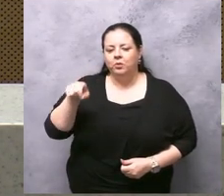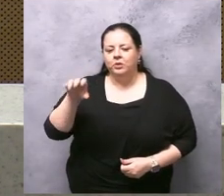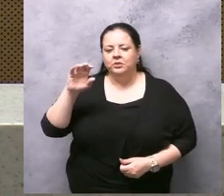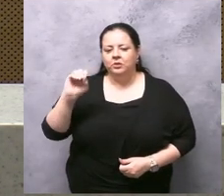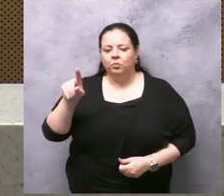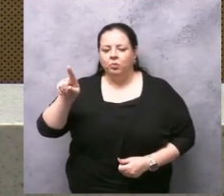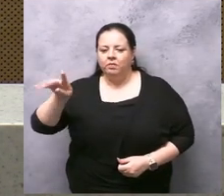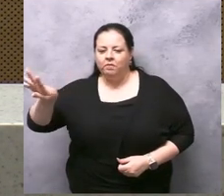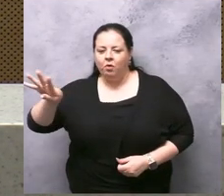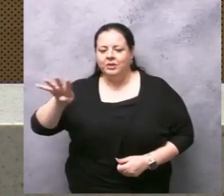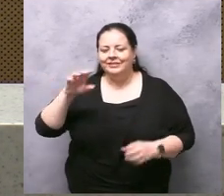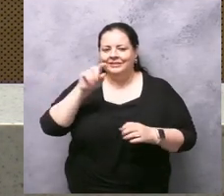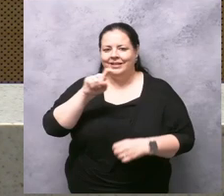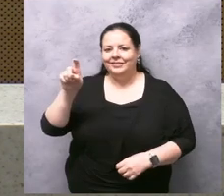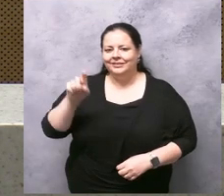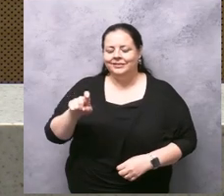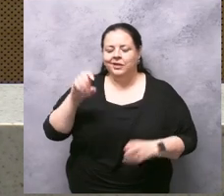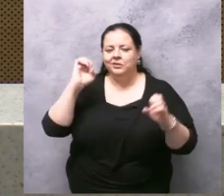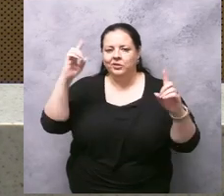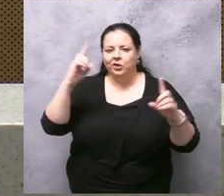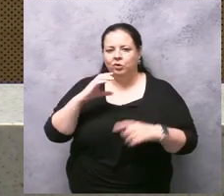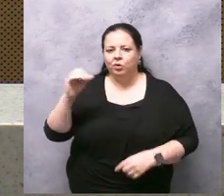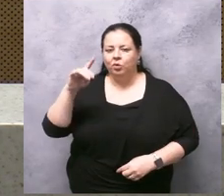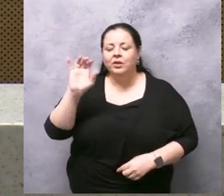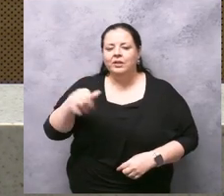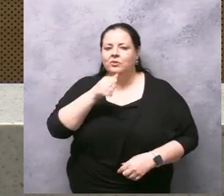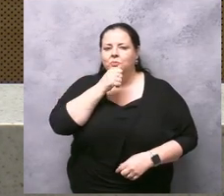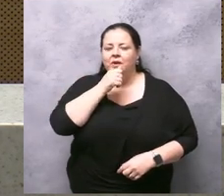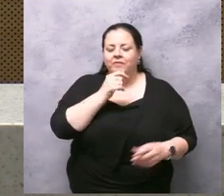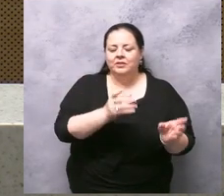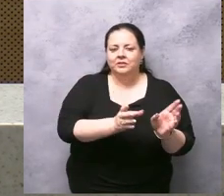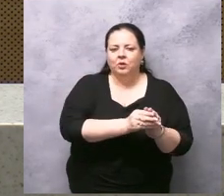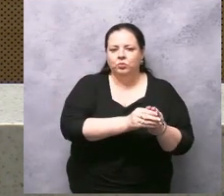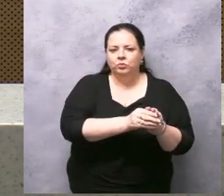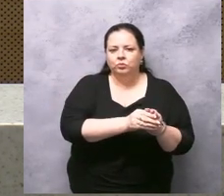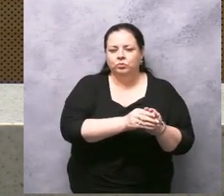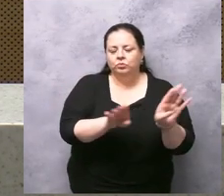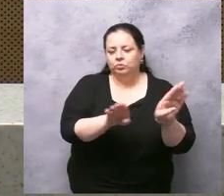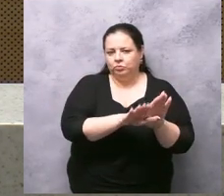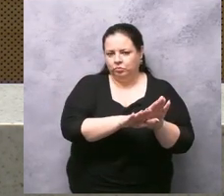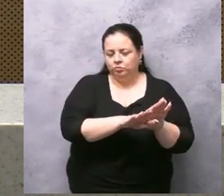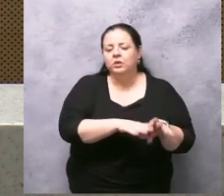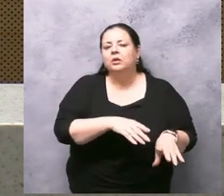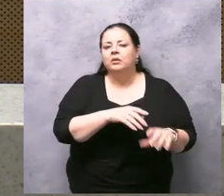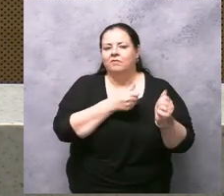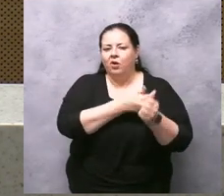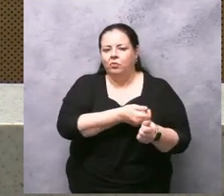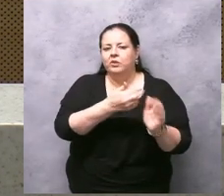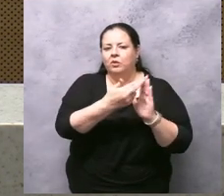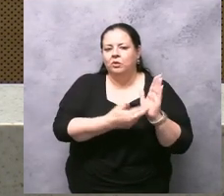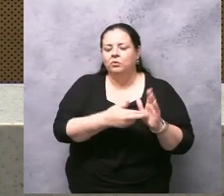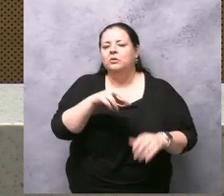21.104 of the Texan Educator Code. This item was discussed in closed session pursuant to section